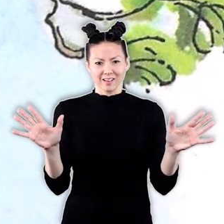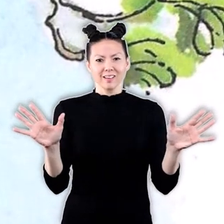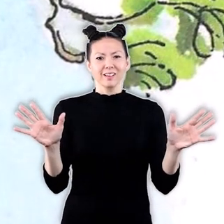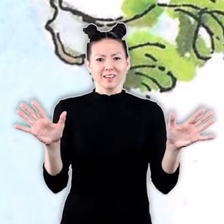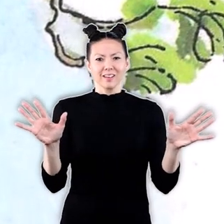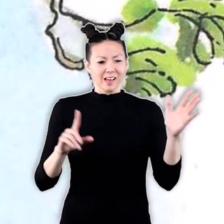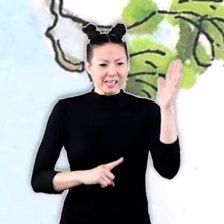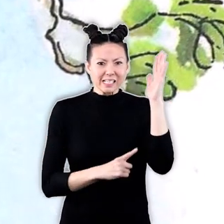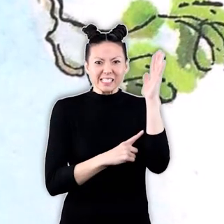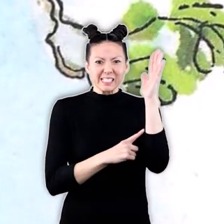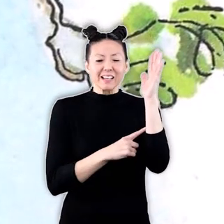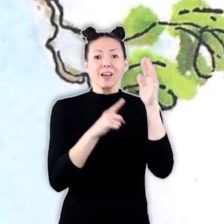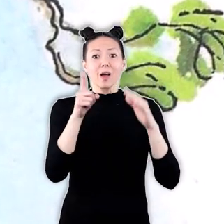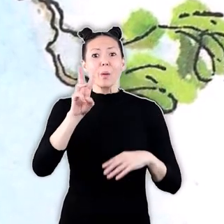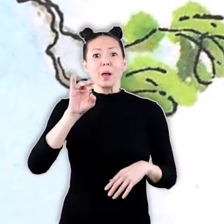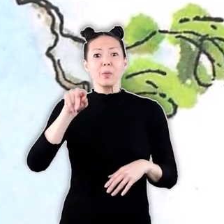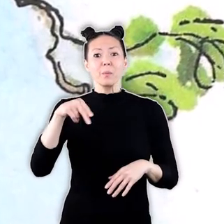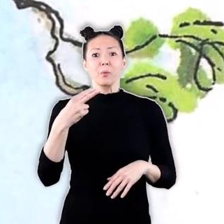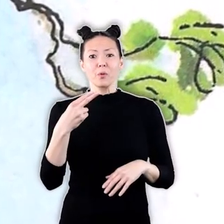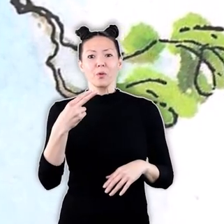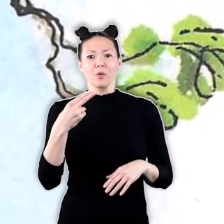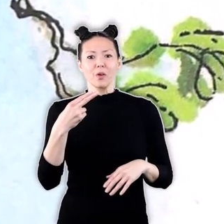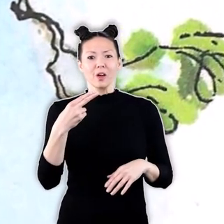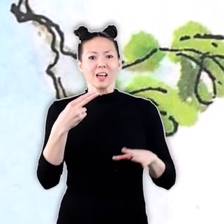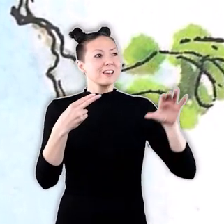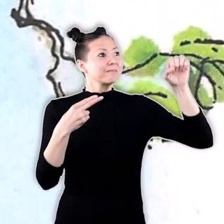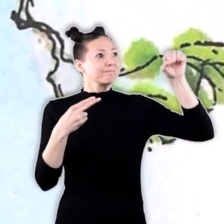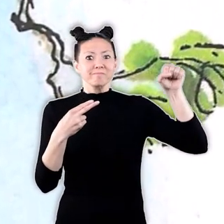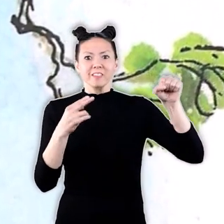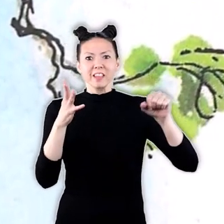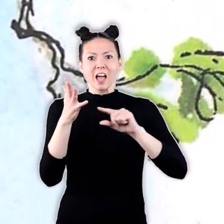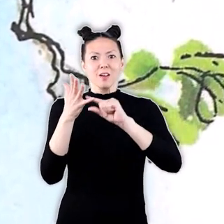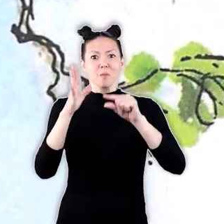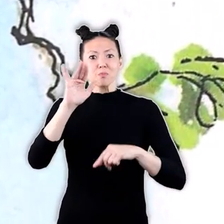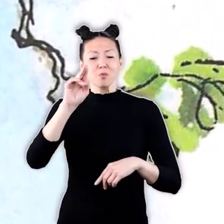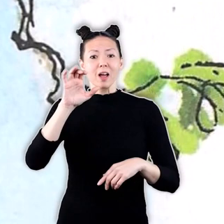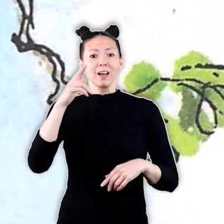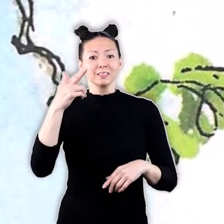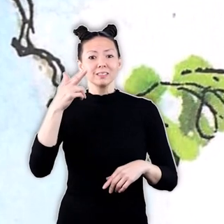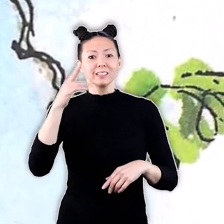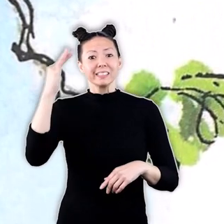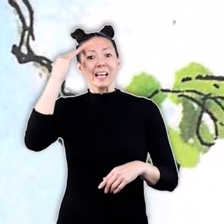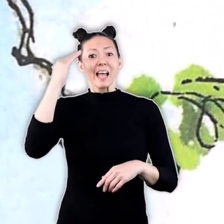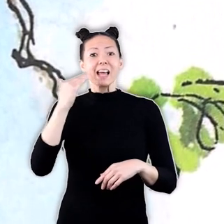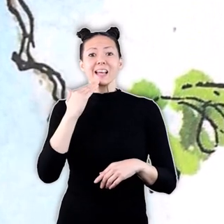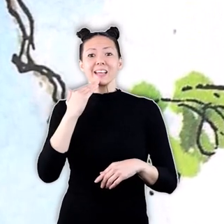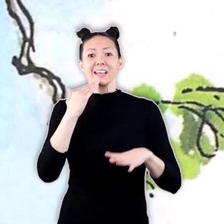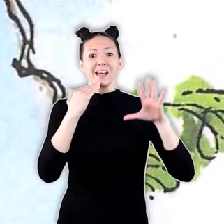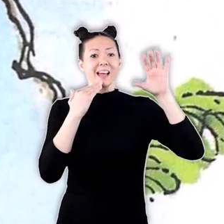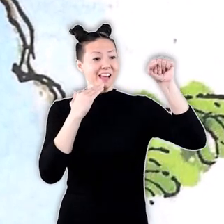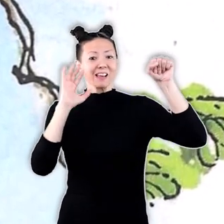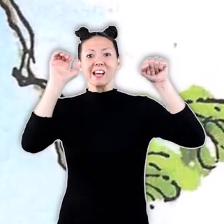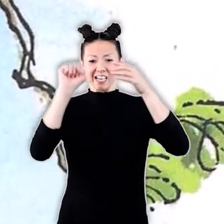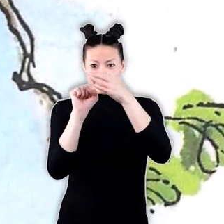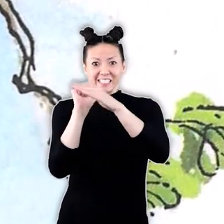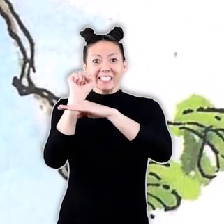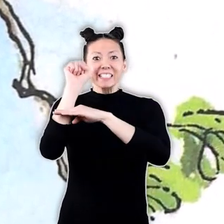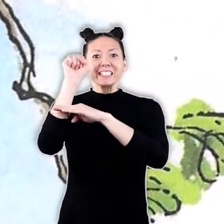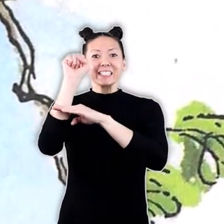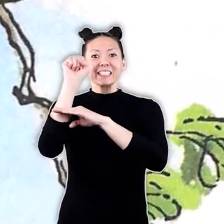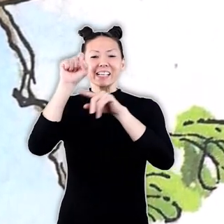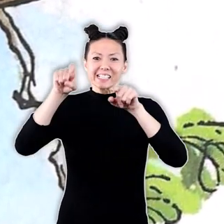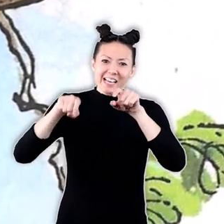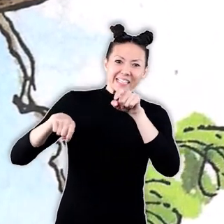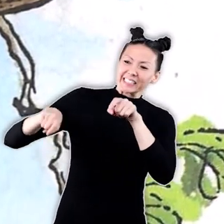Halfway up, Winnie the Pooh pulls himself onto a branch, his head and paws draped over the top, and his